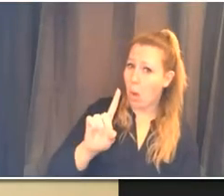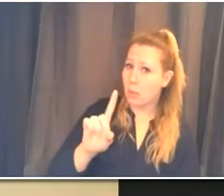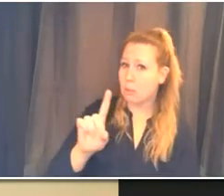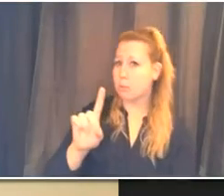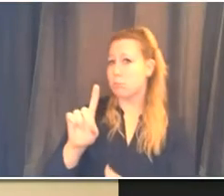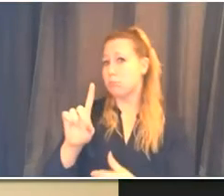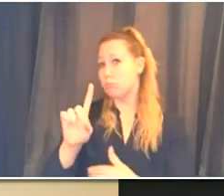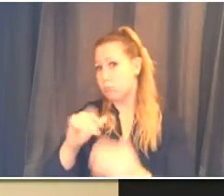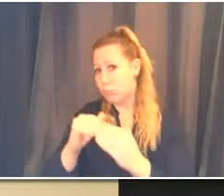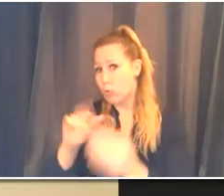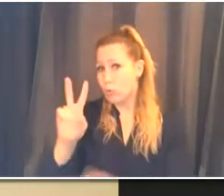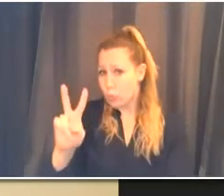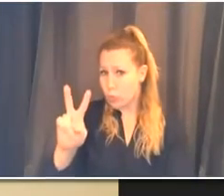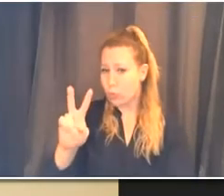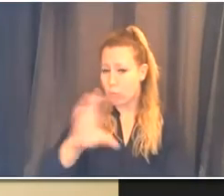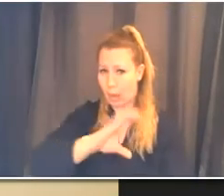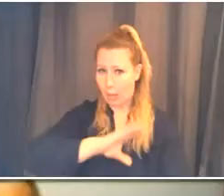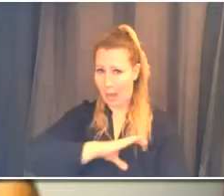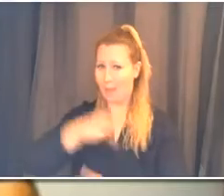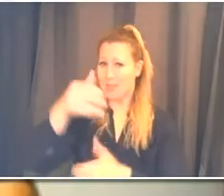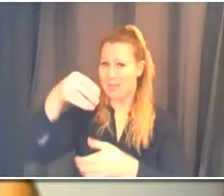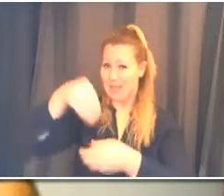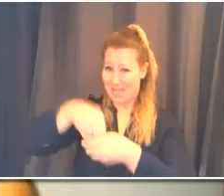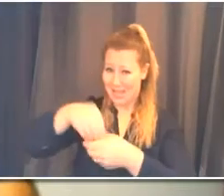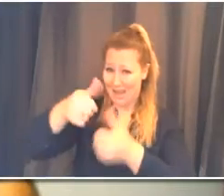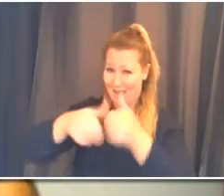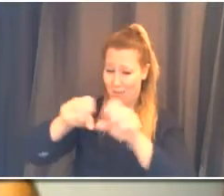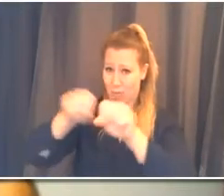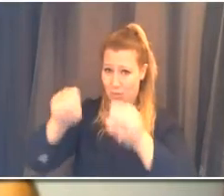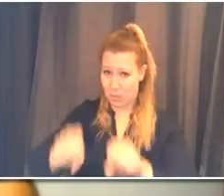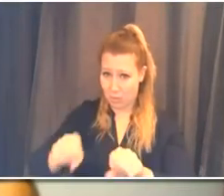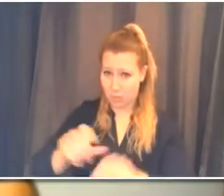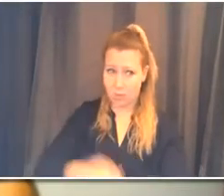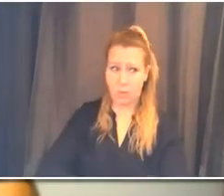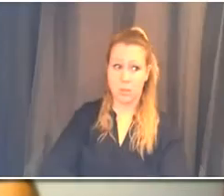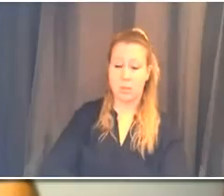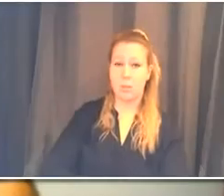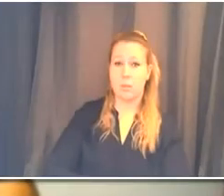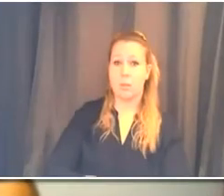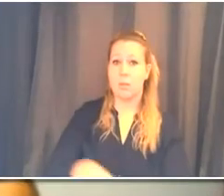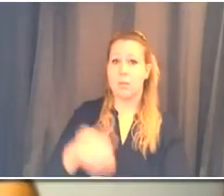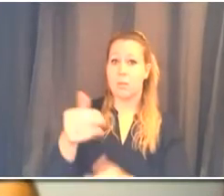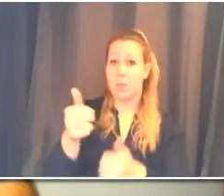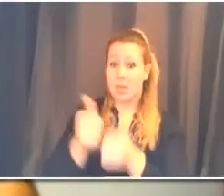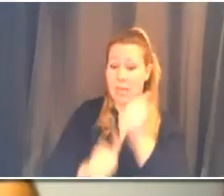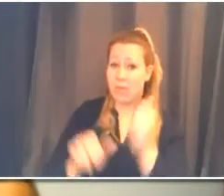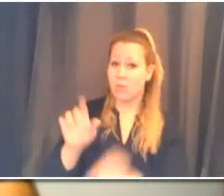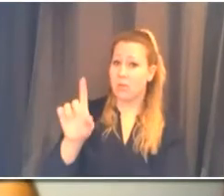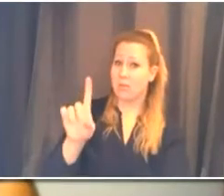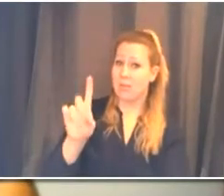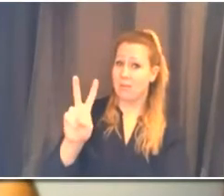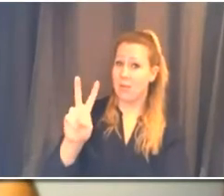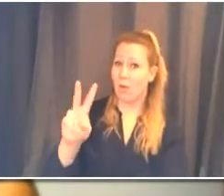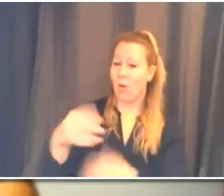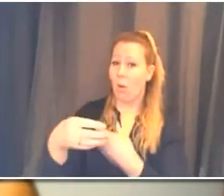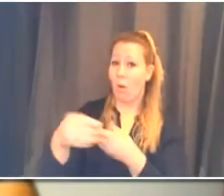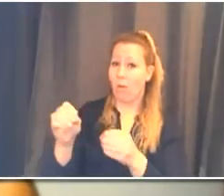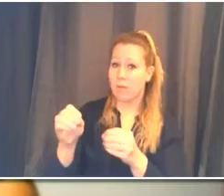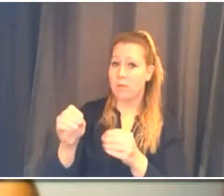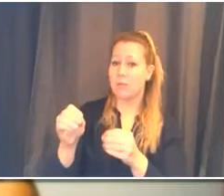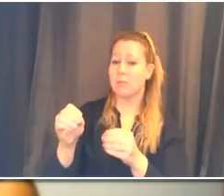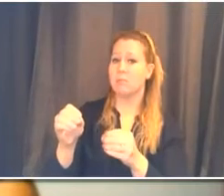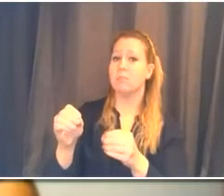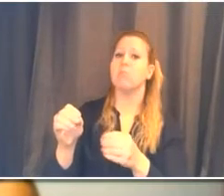slower precincts might only have one one or two dvos so it's it's it's it's driven by the data